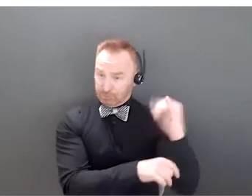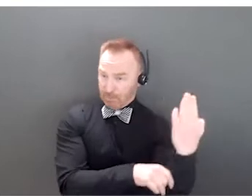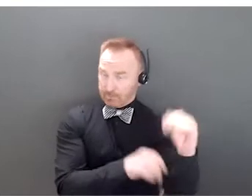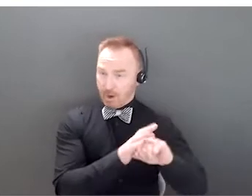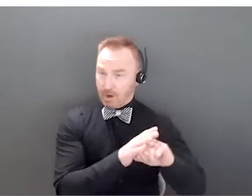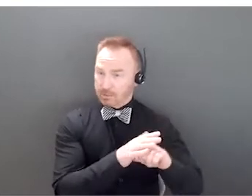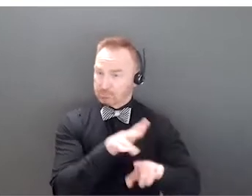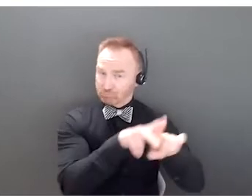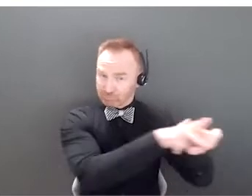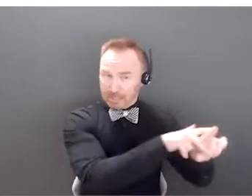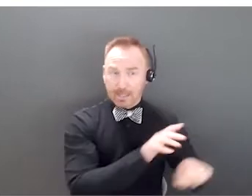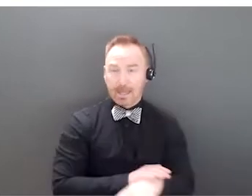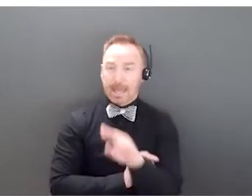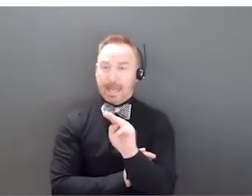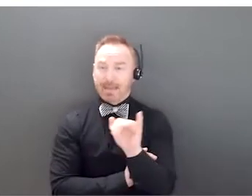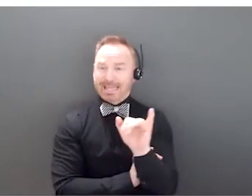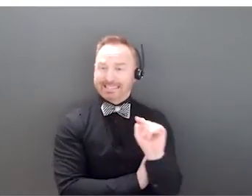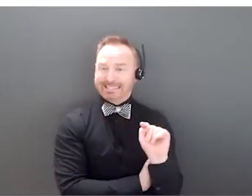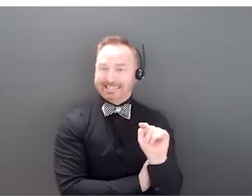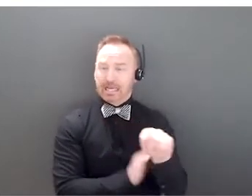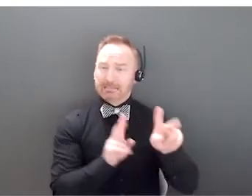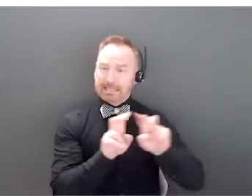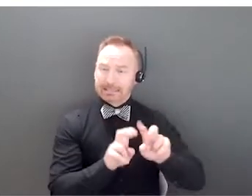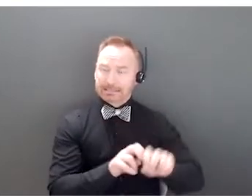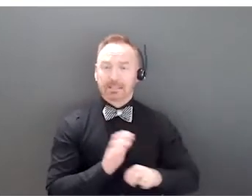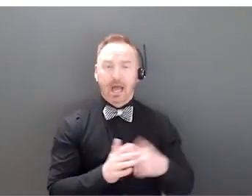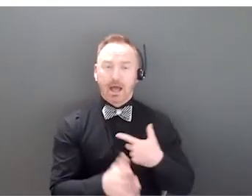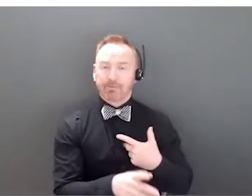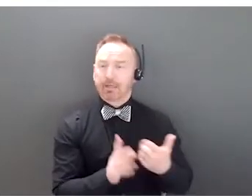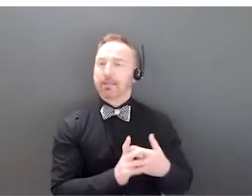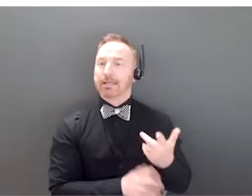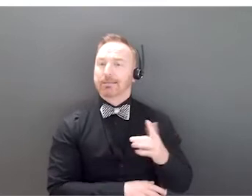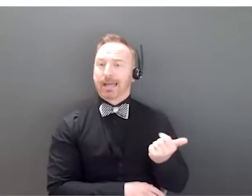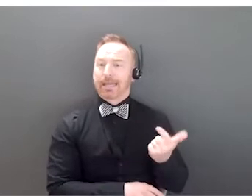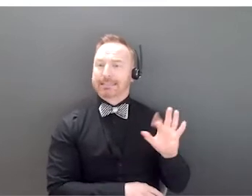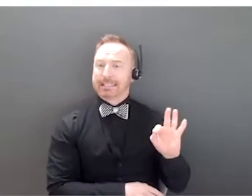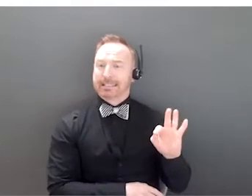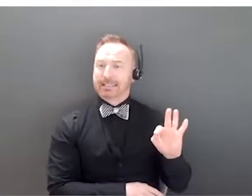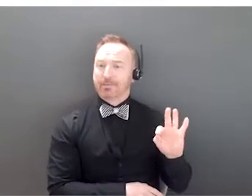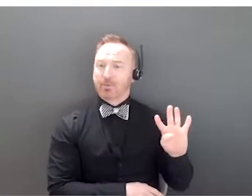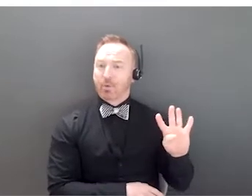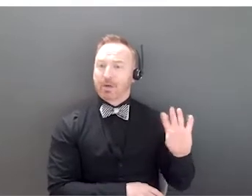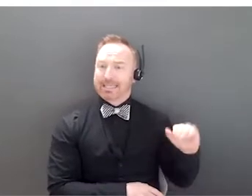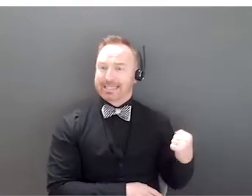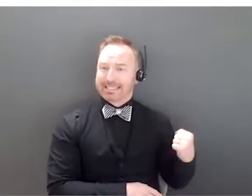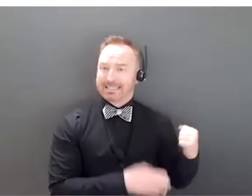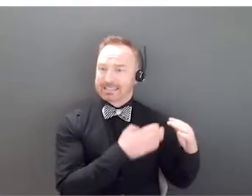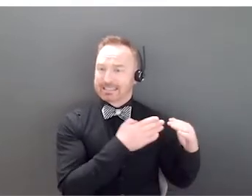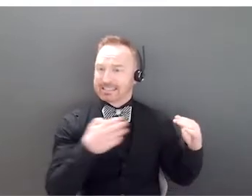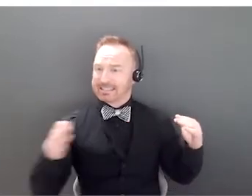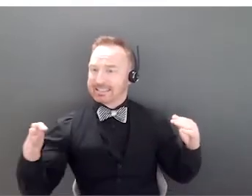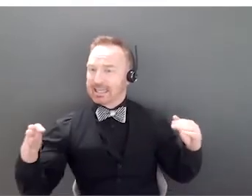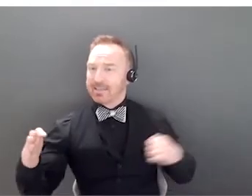conducted an analysis of occupational titles that existed in the 1940s and then compared them to occupations that existed